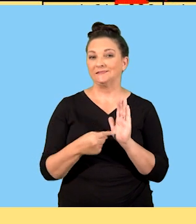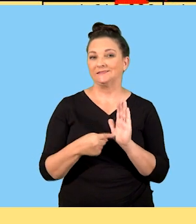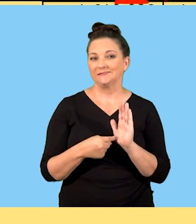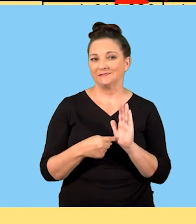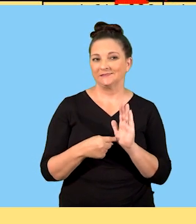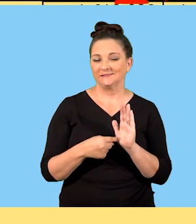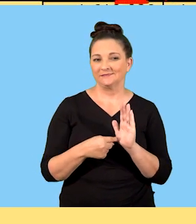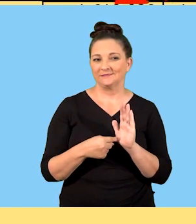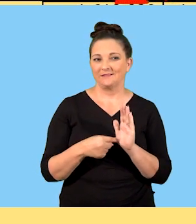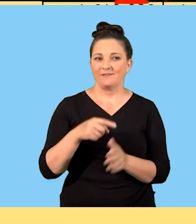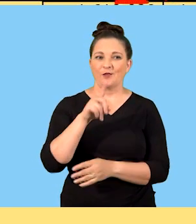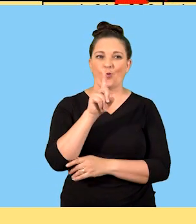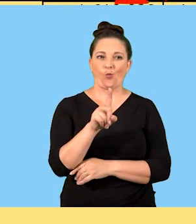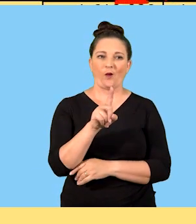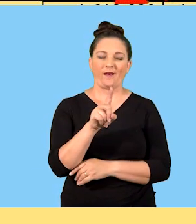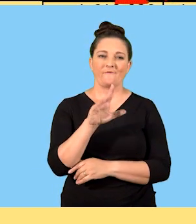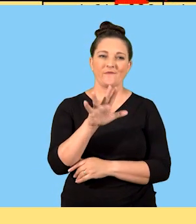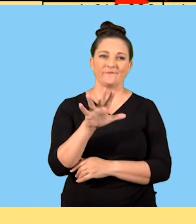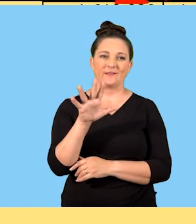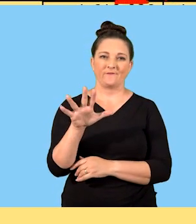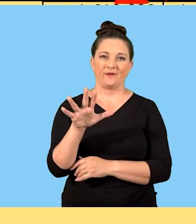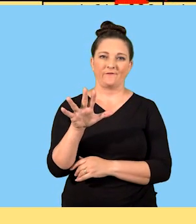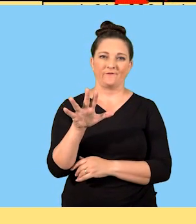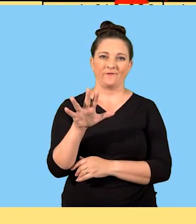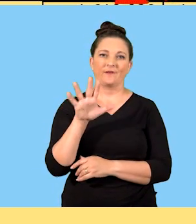sign. How much do you get? You get